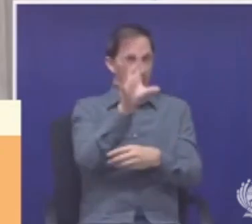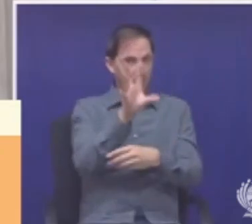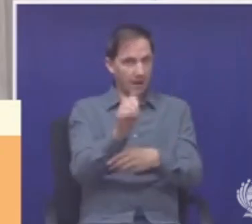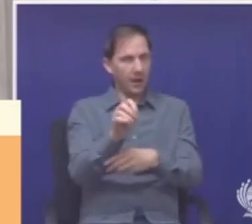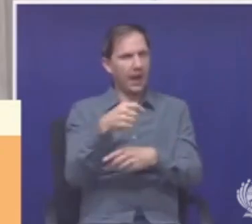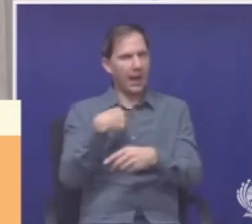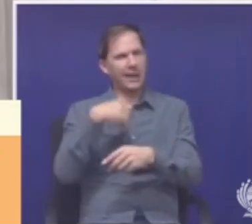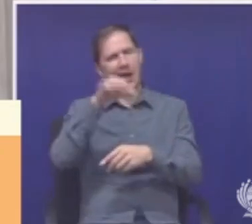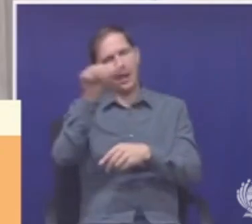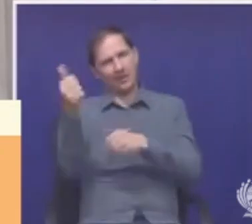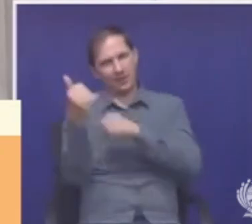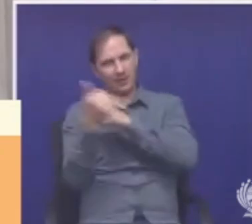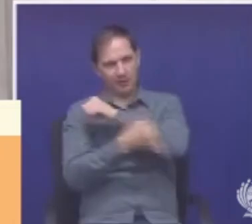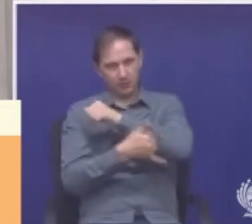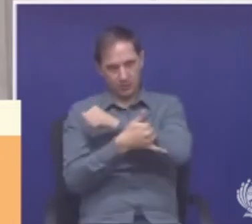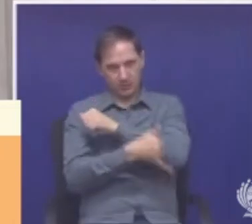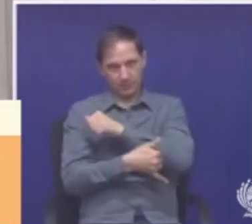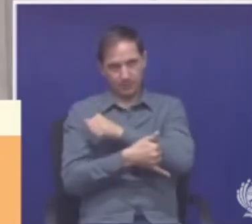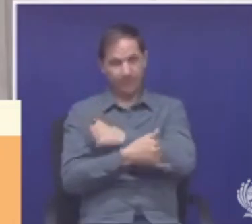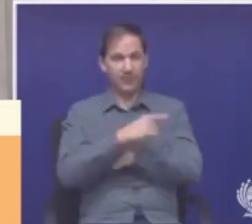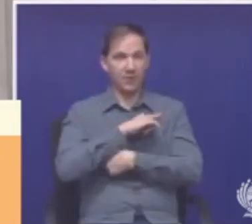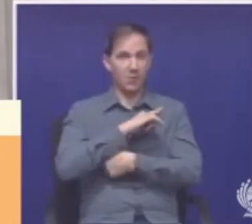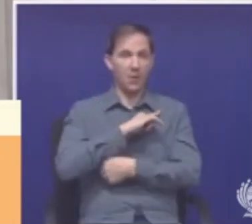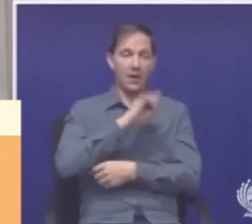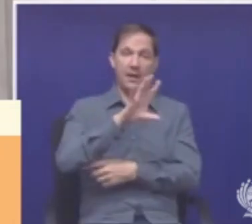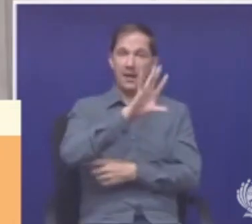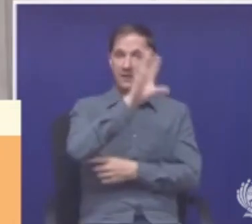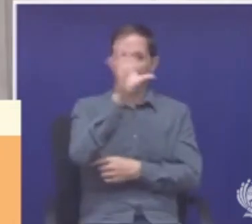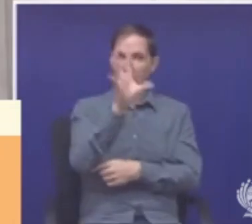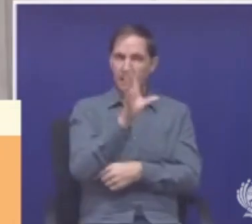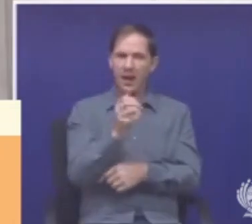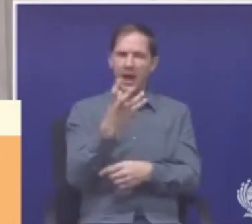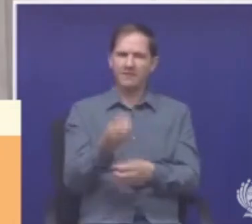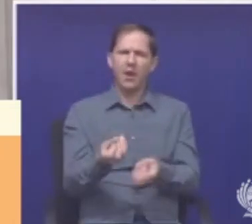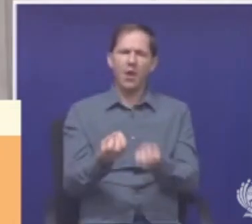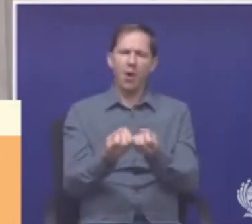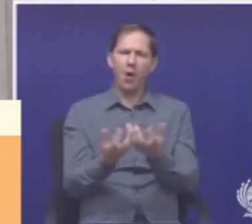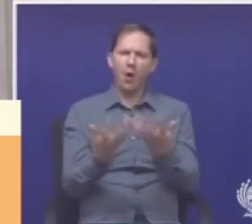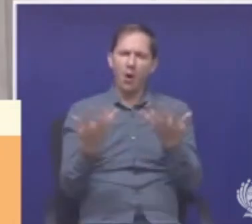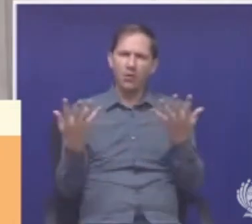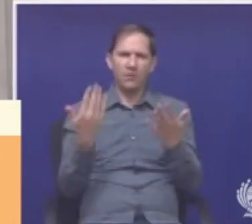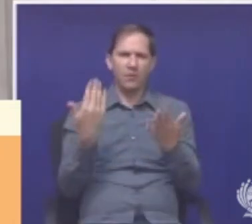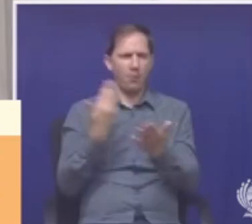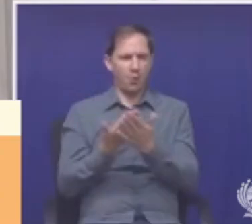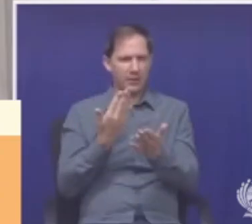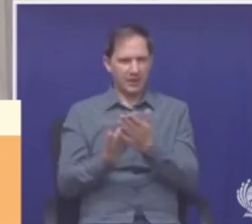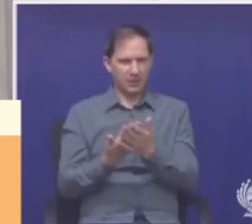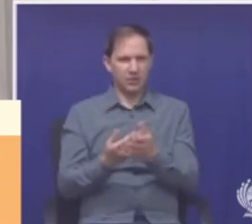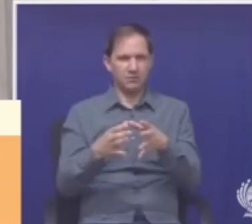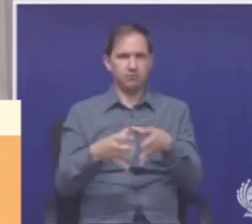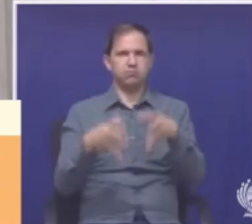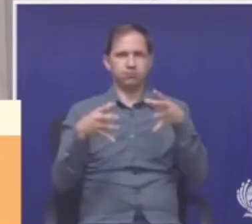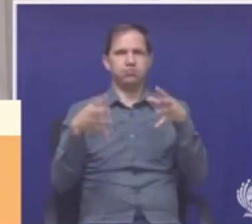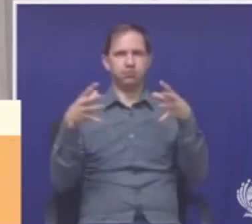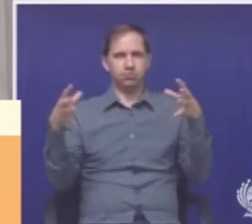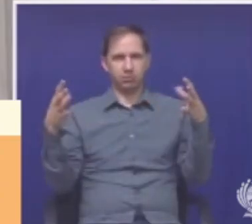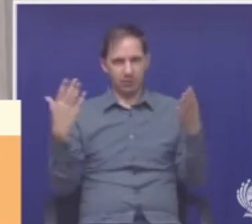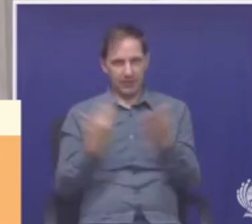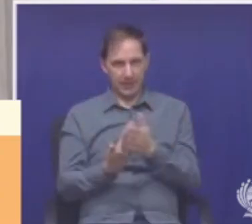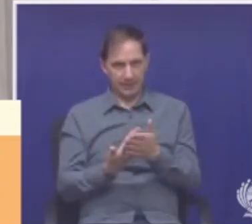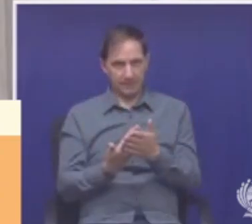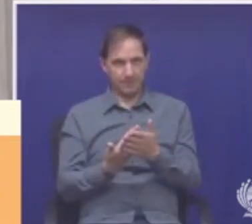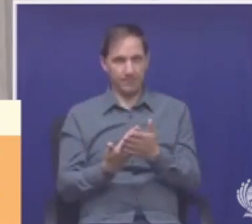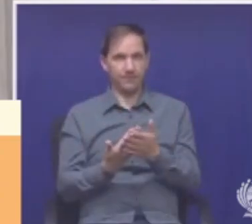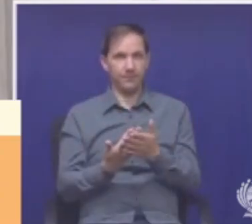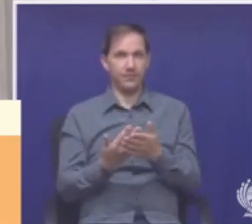world. Africa is a huge growth potential. Our neighbouring countries remain some of our largest agricultural